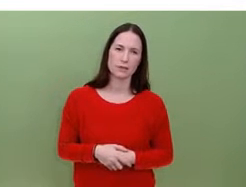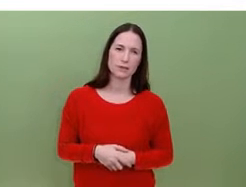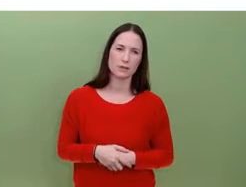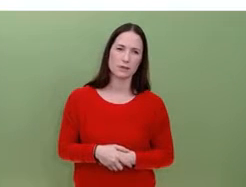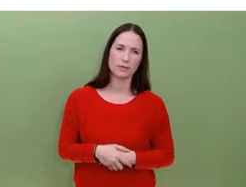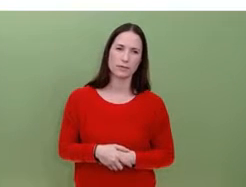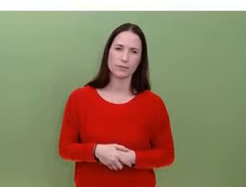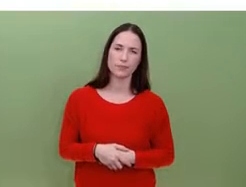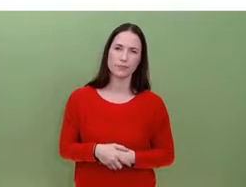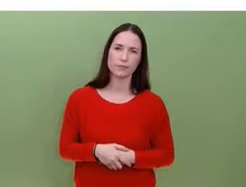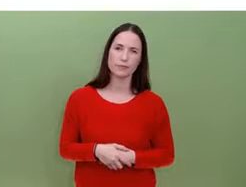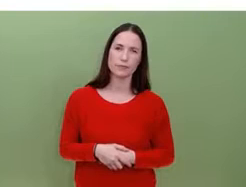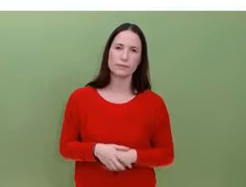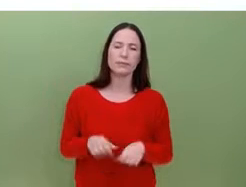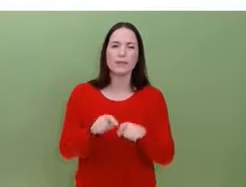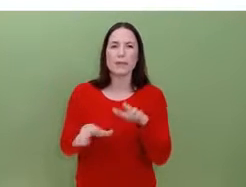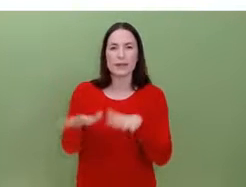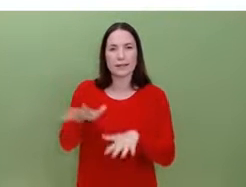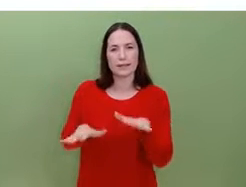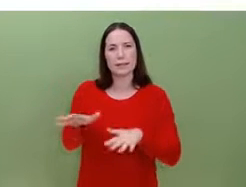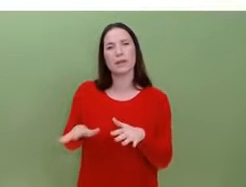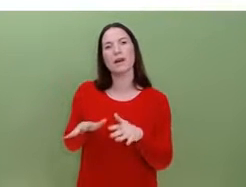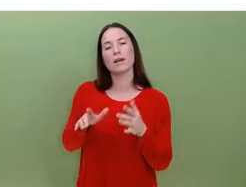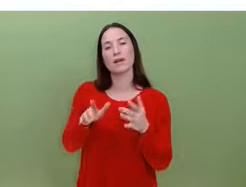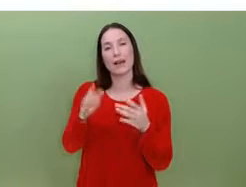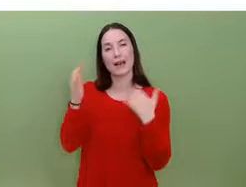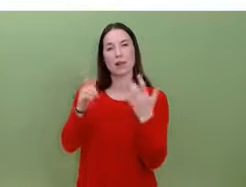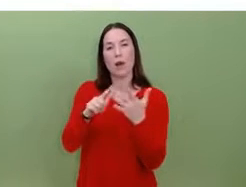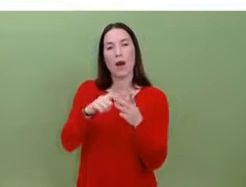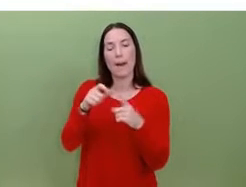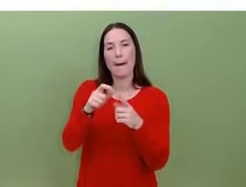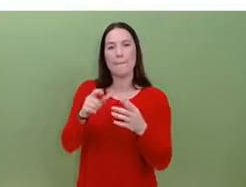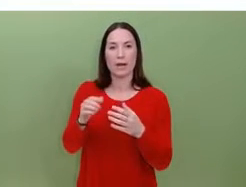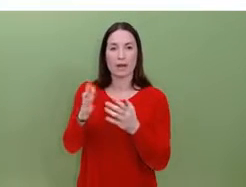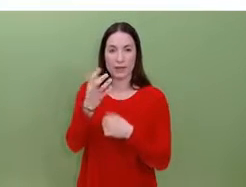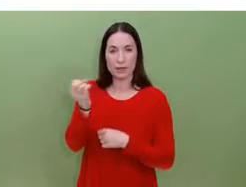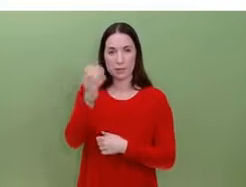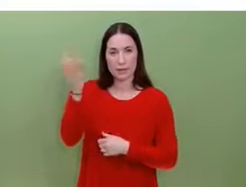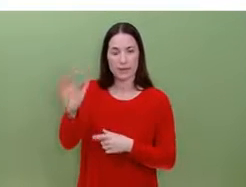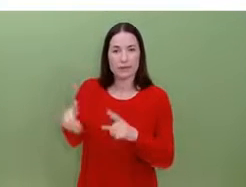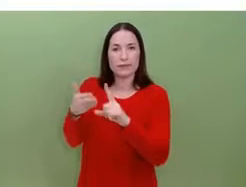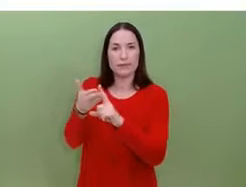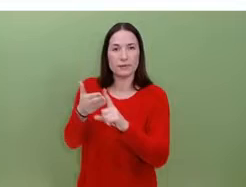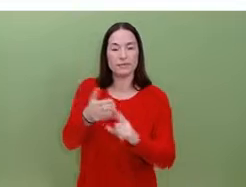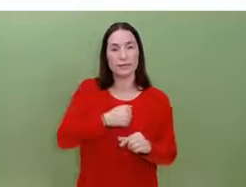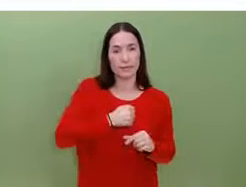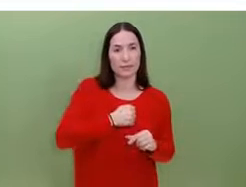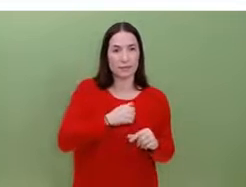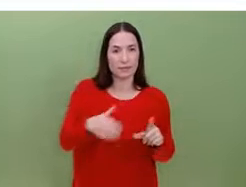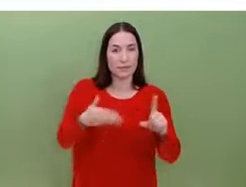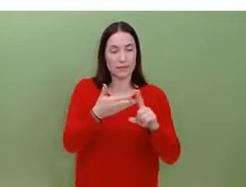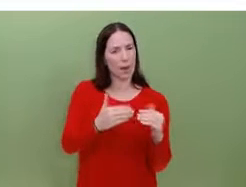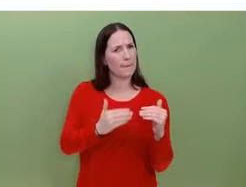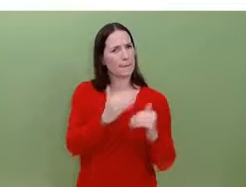Similar to adult IAP's 50% target, this graph shows reliable improvement has remained far above the 50%